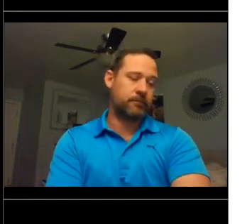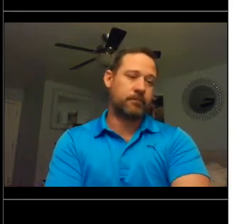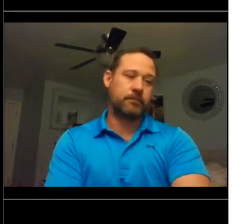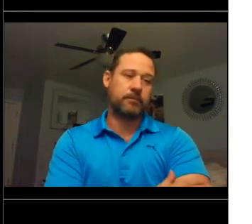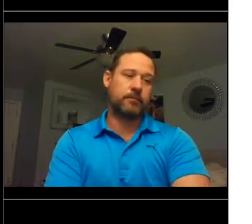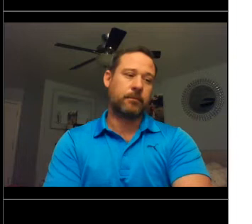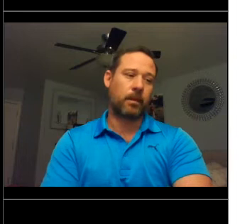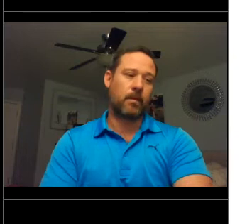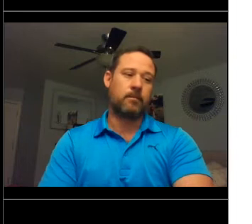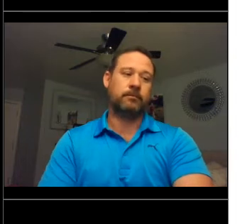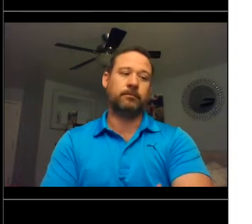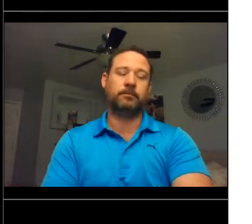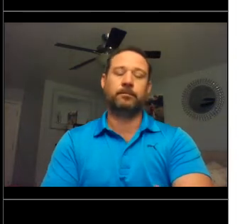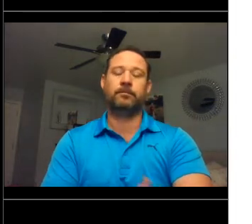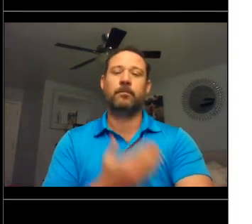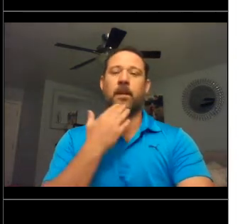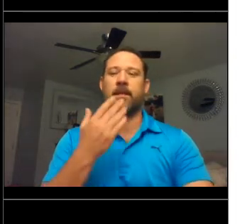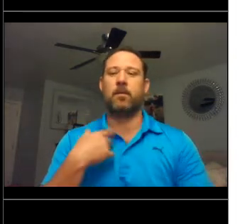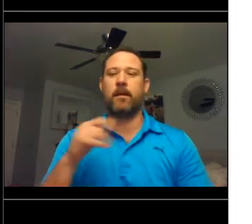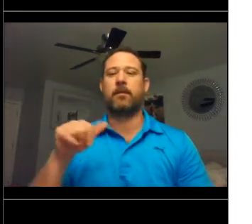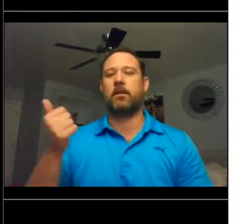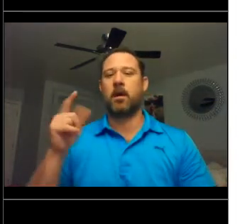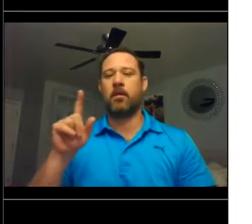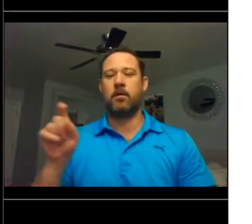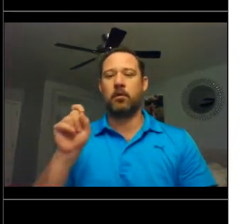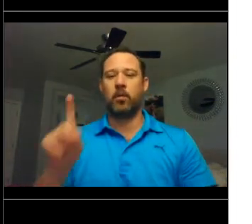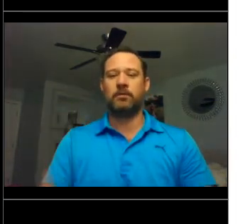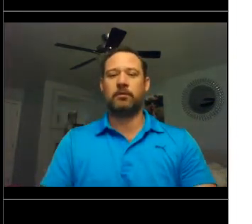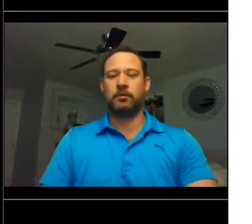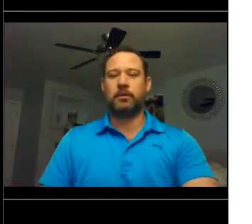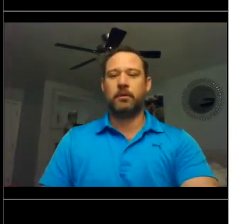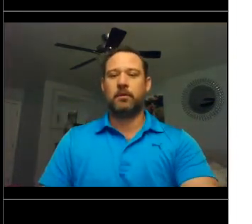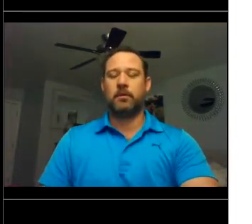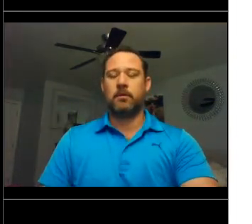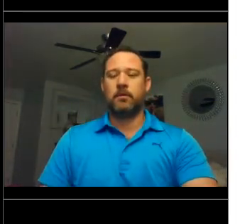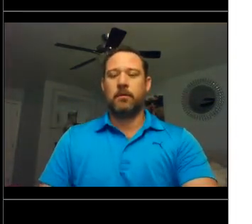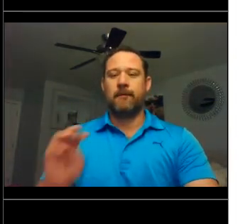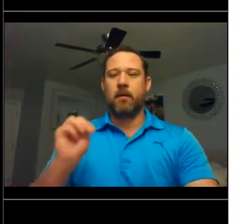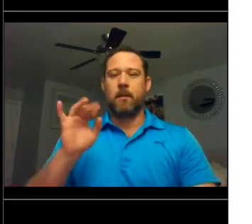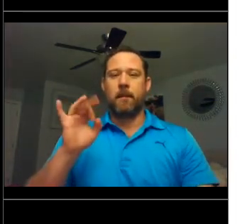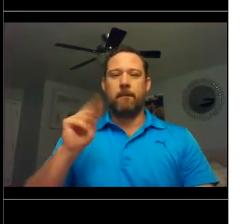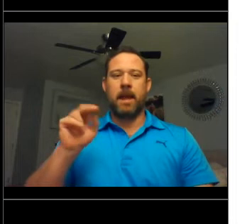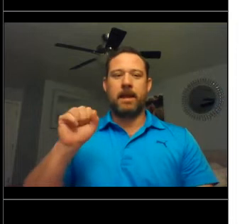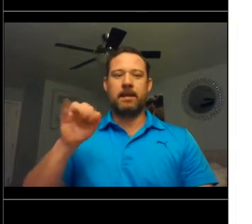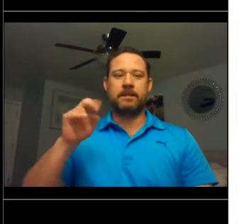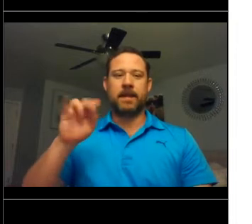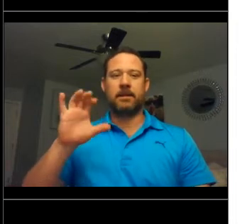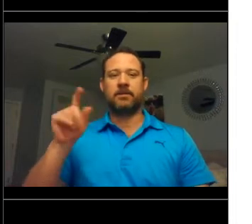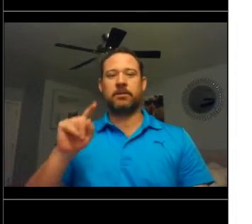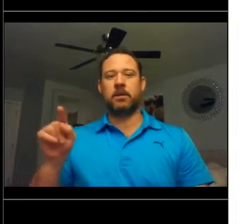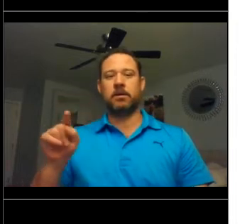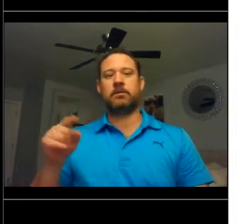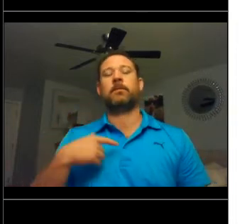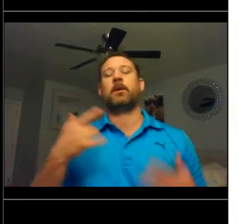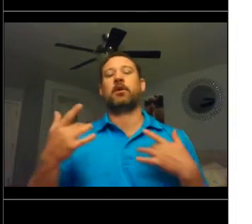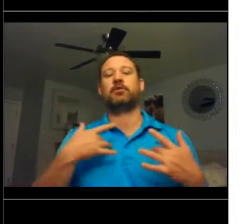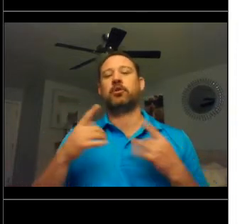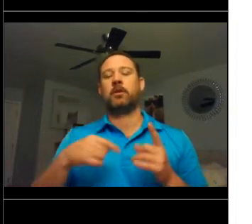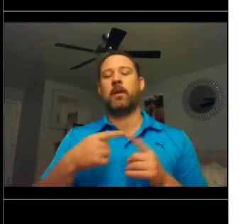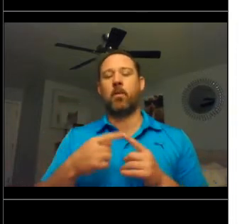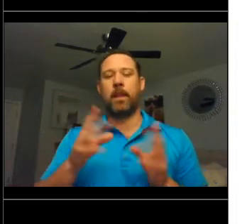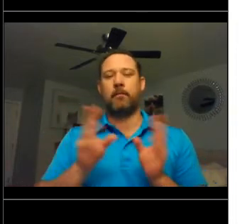Thanks, Amar. We actually have another question that came into our questions tab. This is from Megan Sanchez. I am concerned about when the